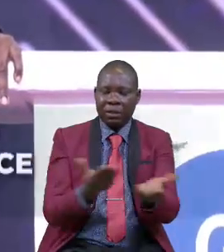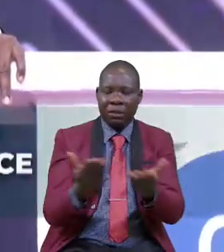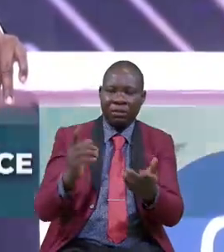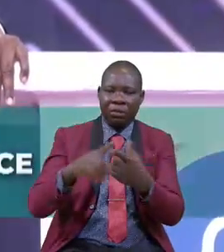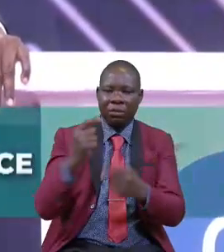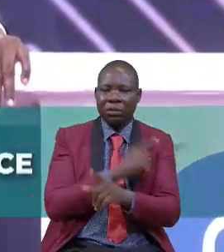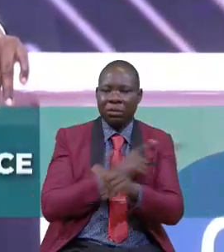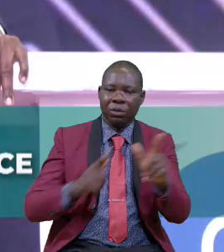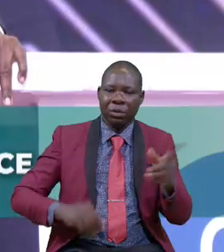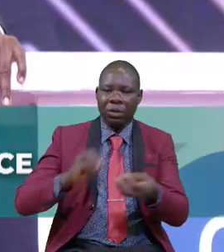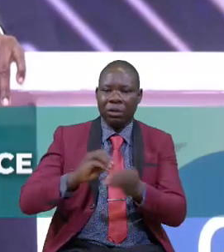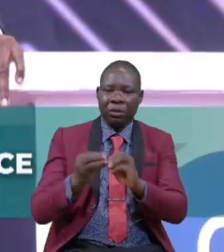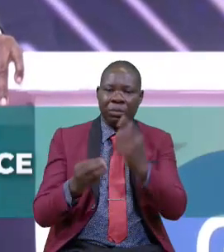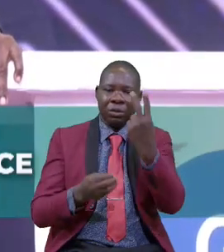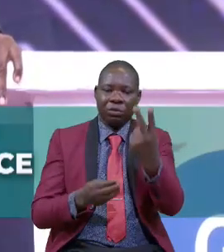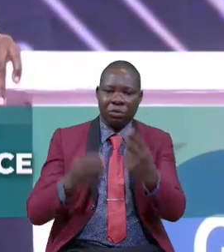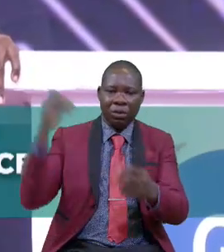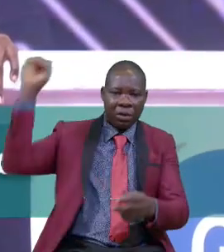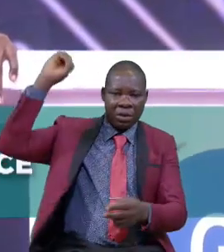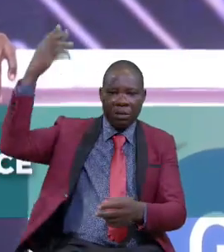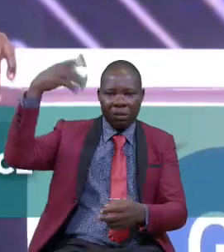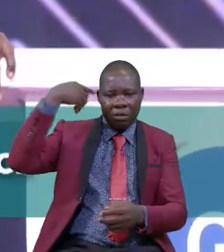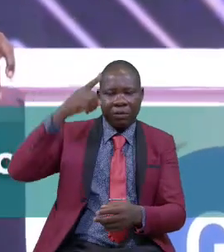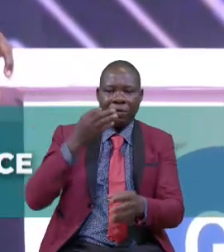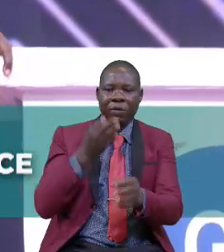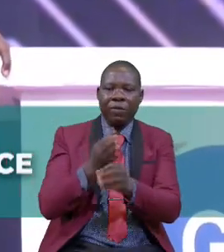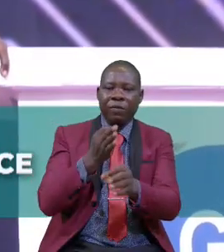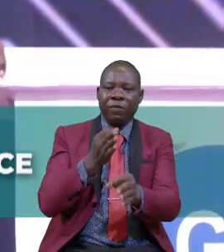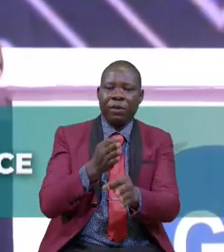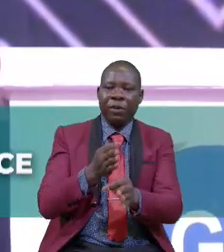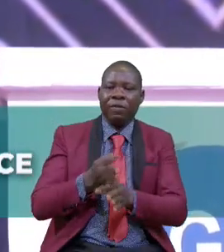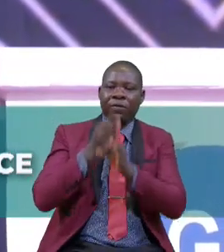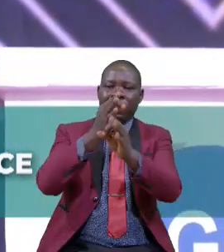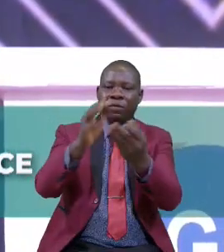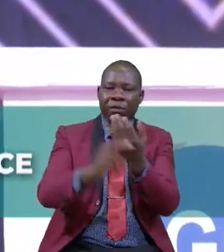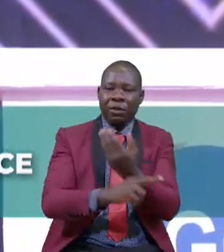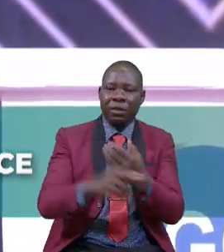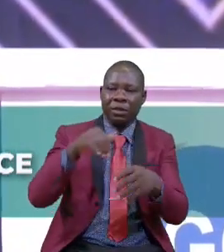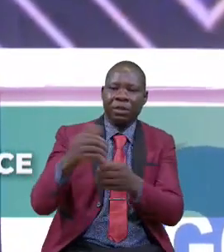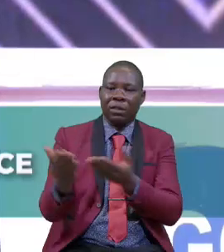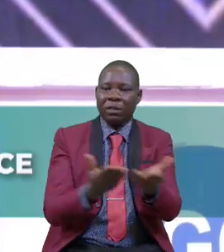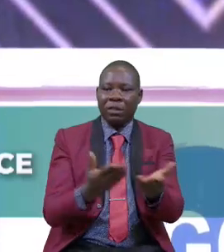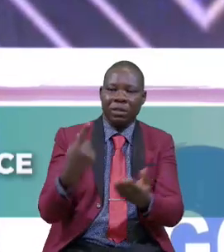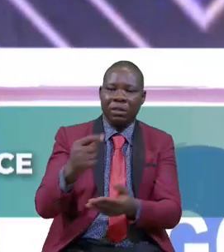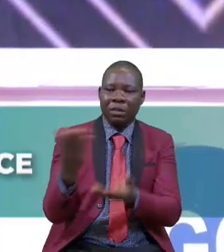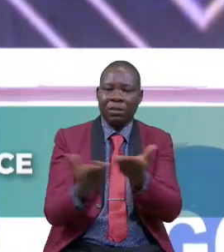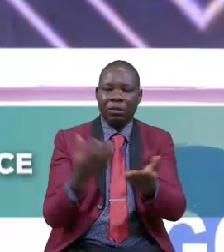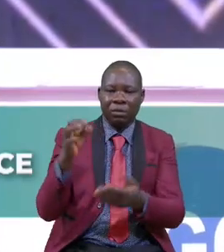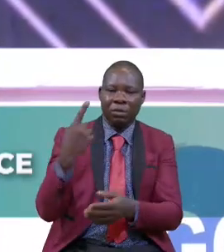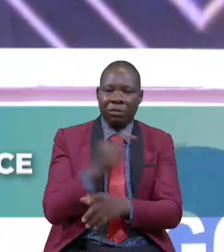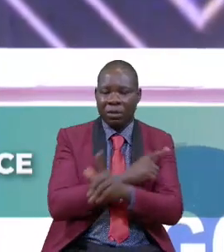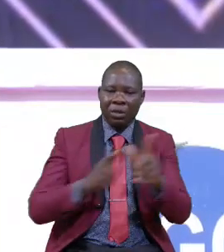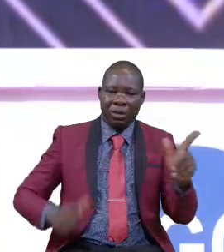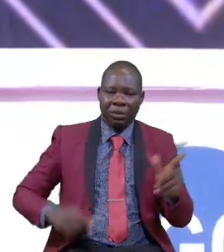faithfulness in service, in the service of the Lord. Number three is grace